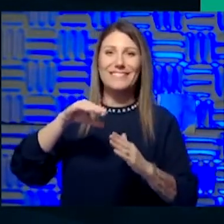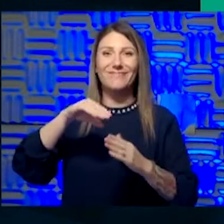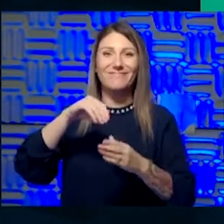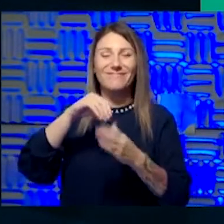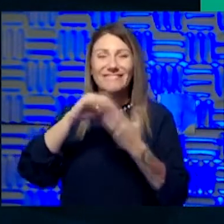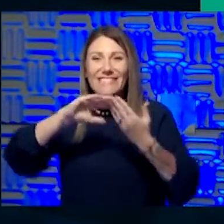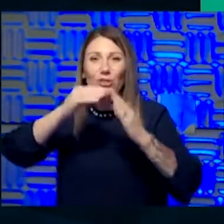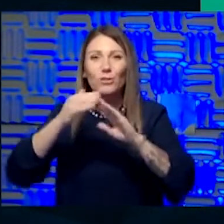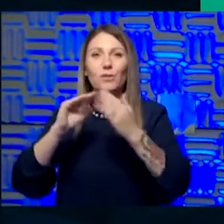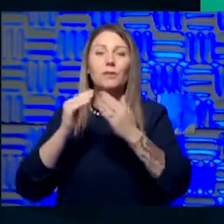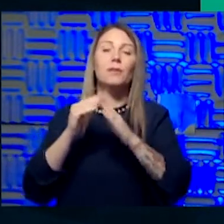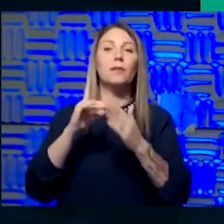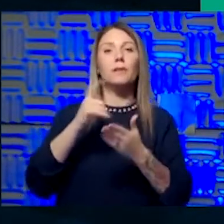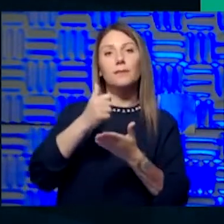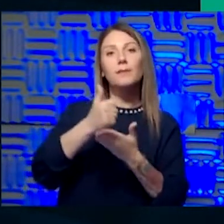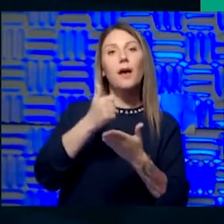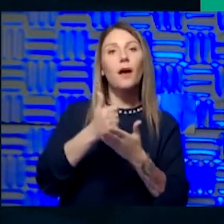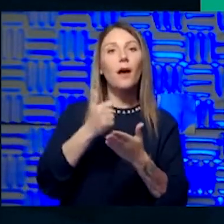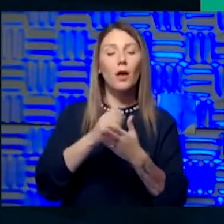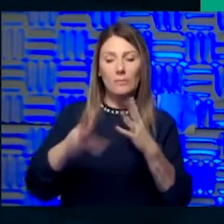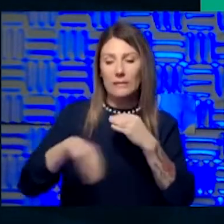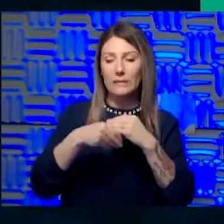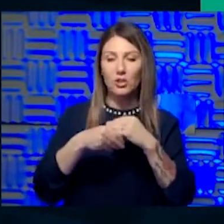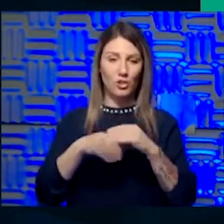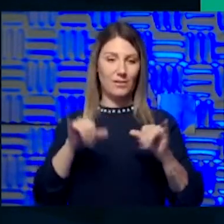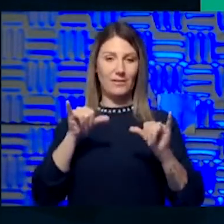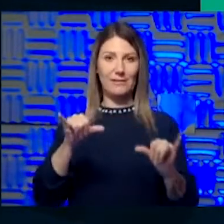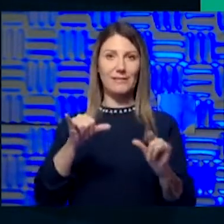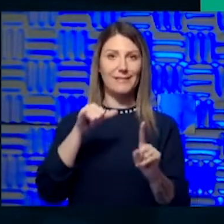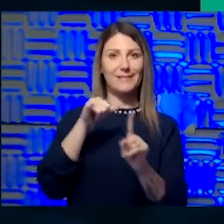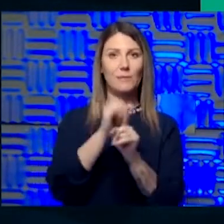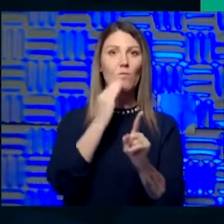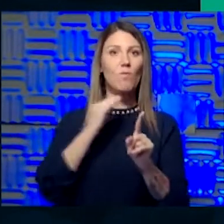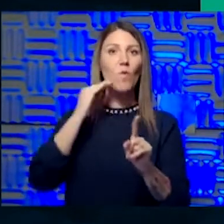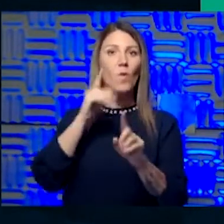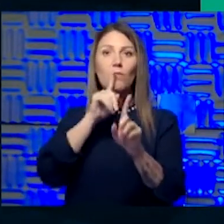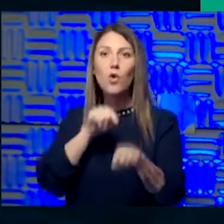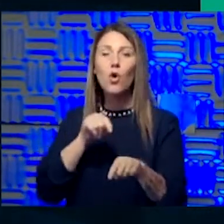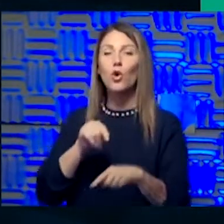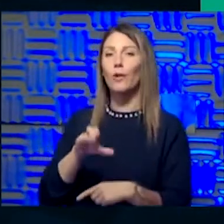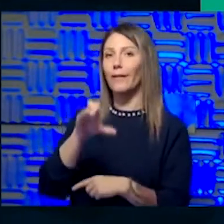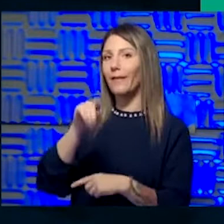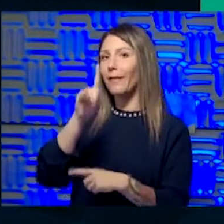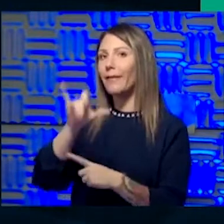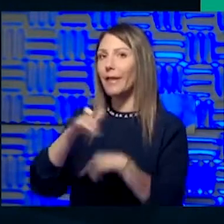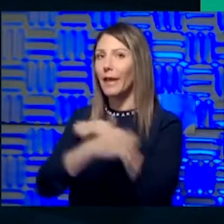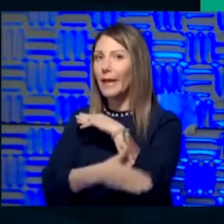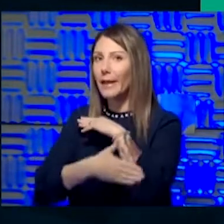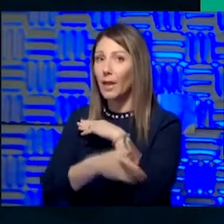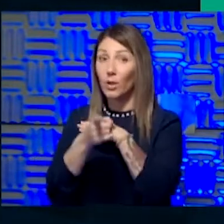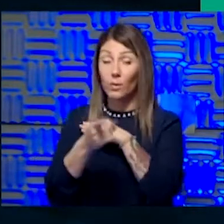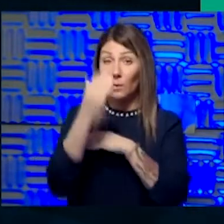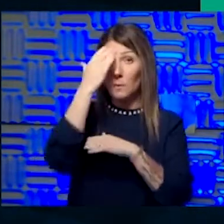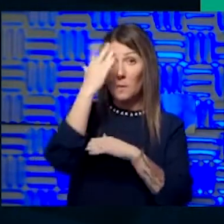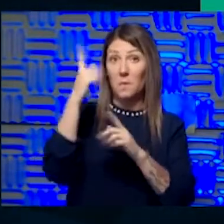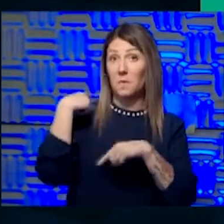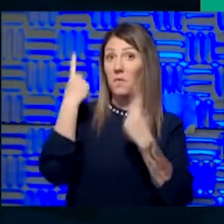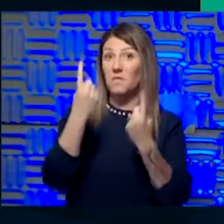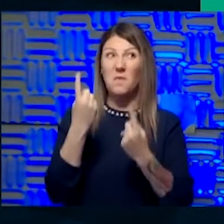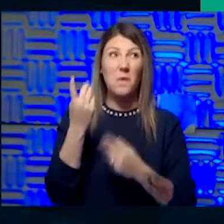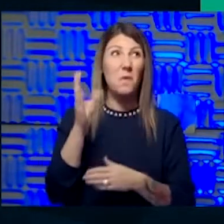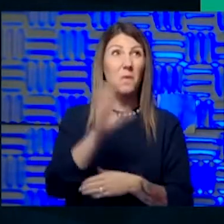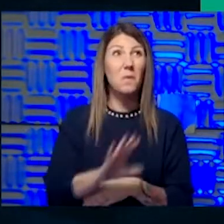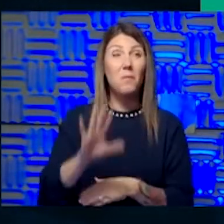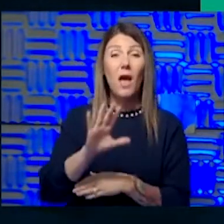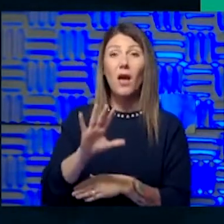helps in addition to stay-home orders. And in Clay County, as you know, so far we know only about